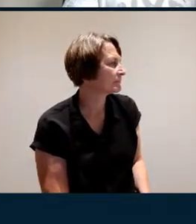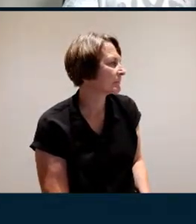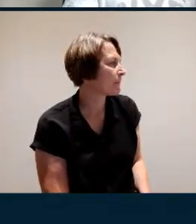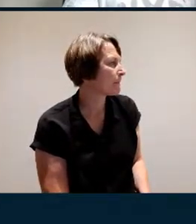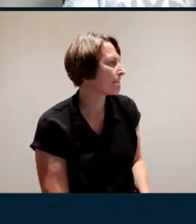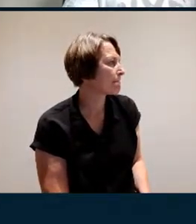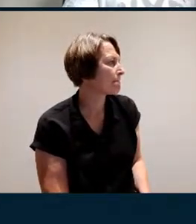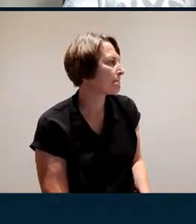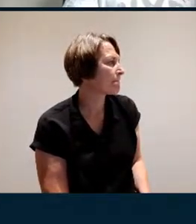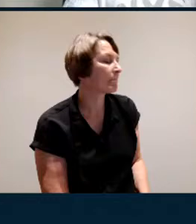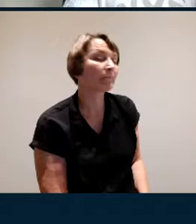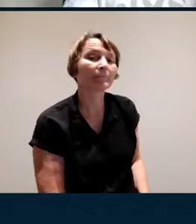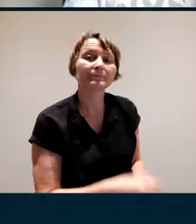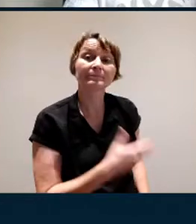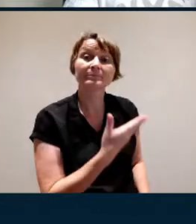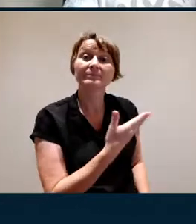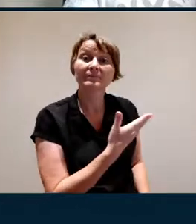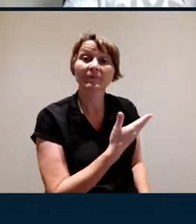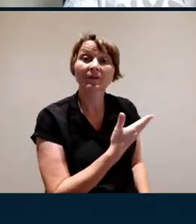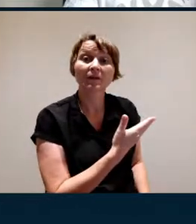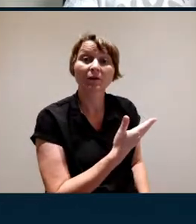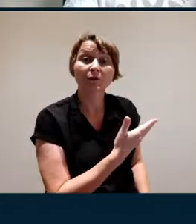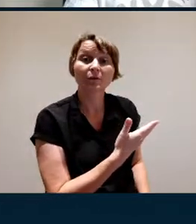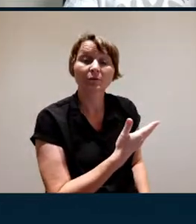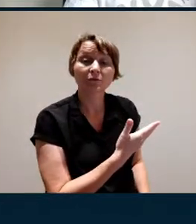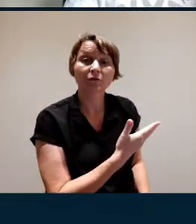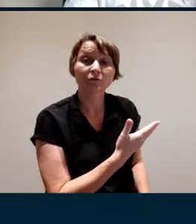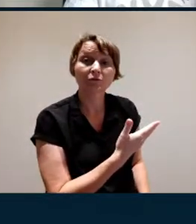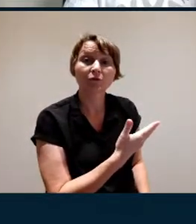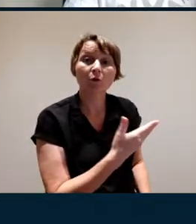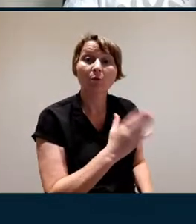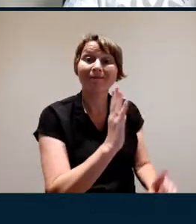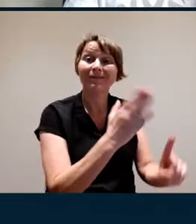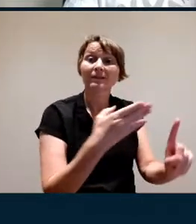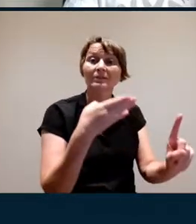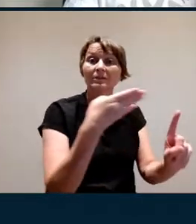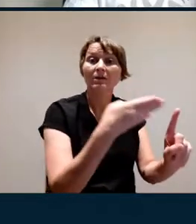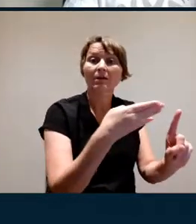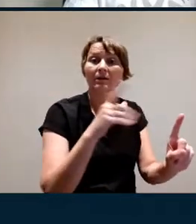I set the target of logic app to be my